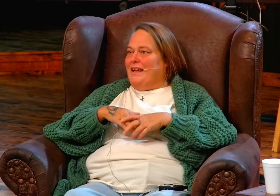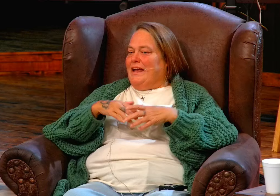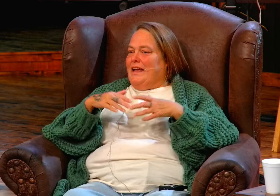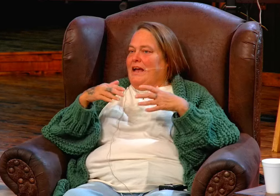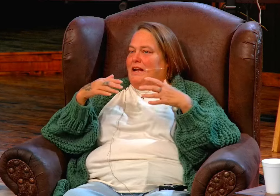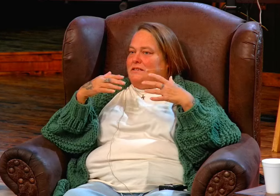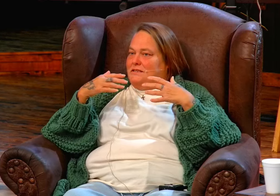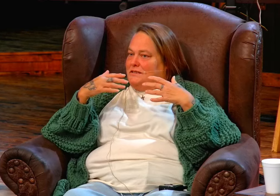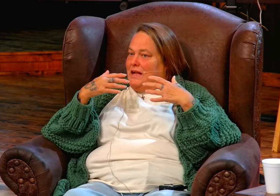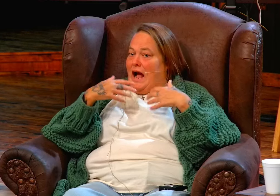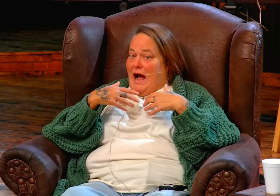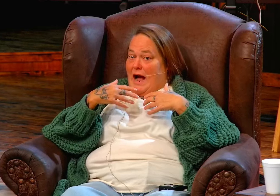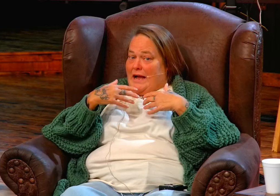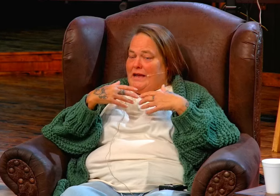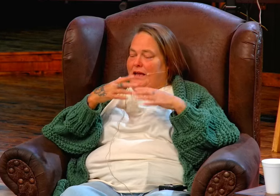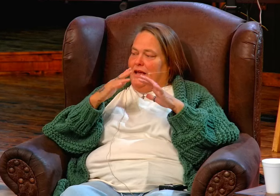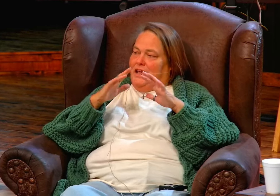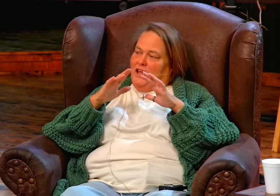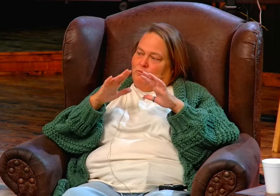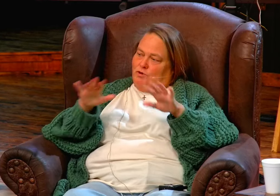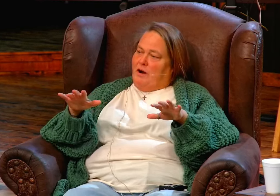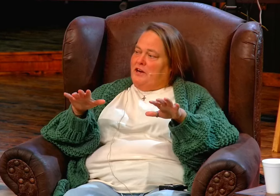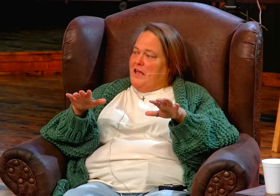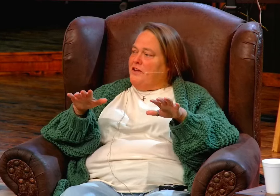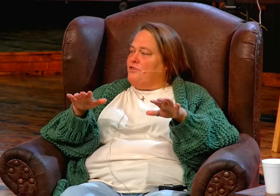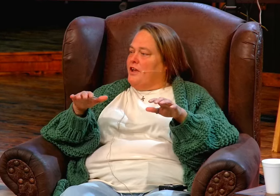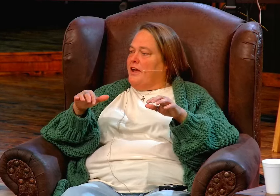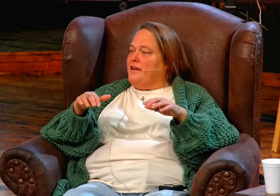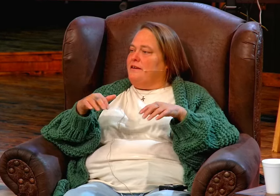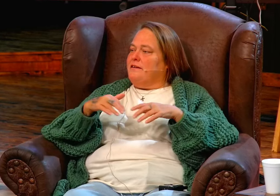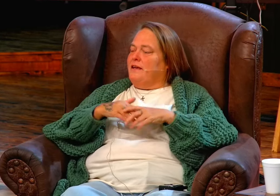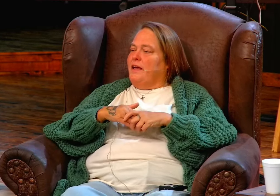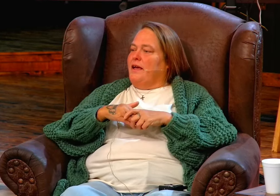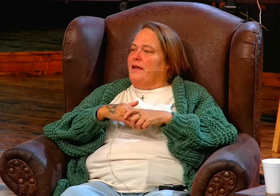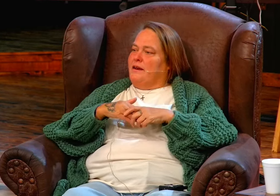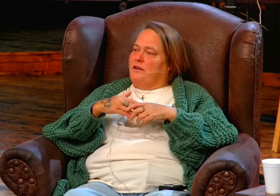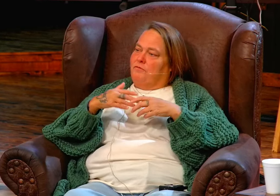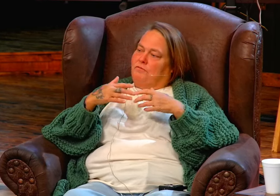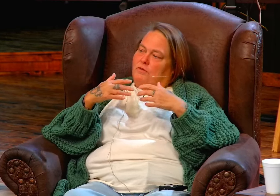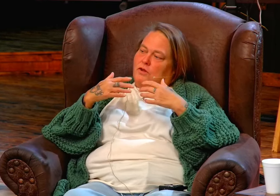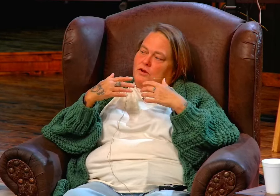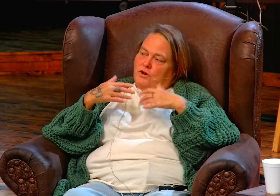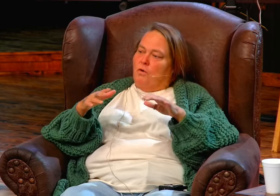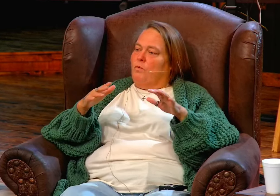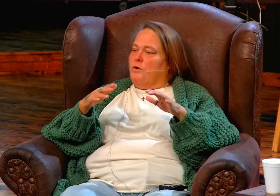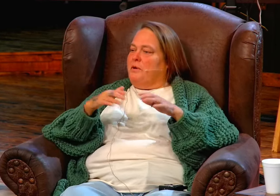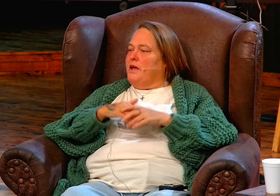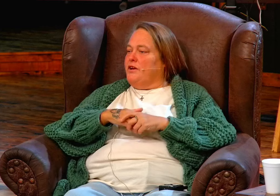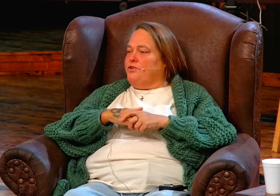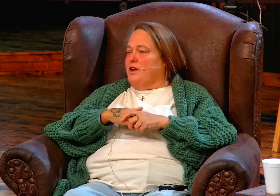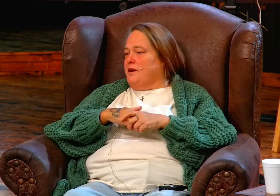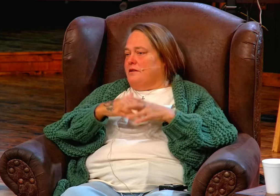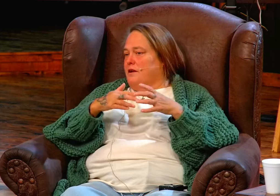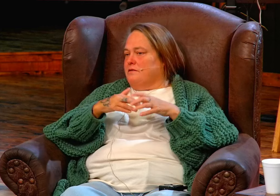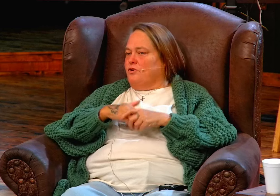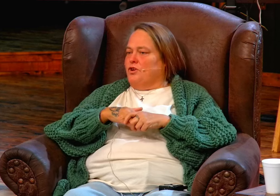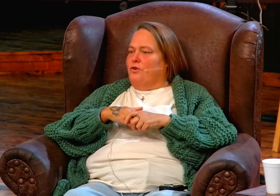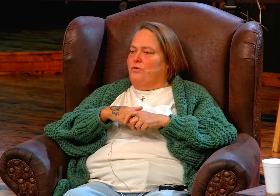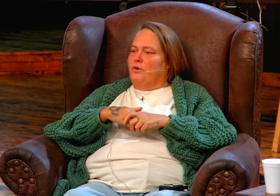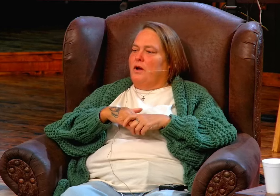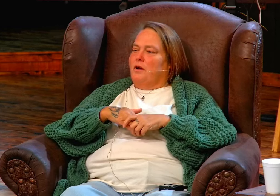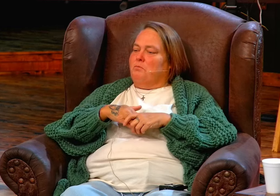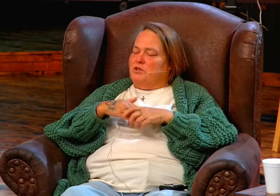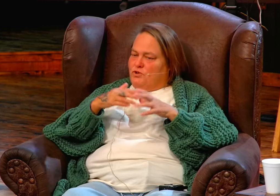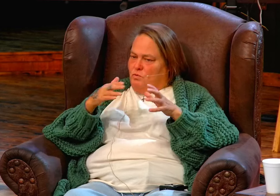that. I am trying to educate, and if you don't want to be educated, that's on